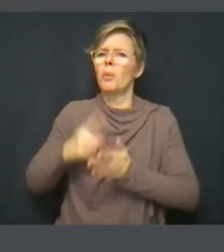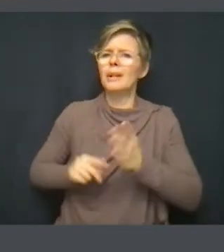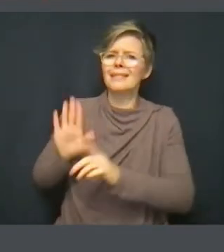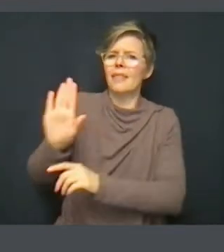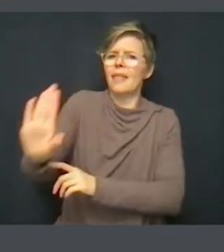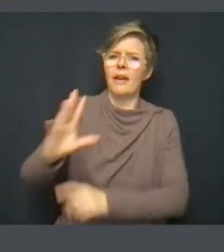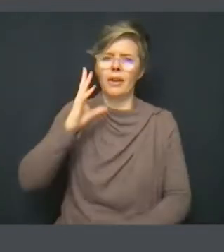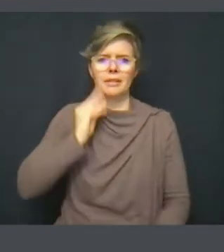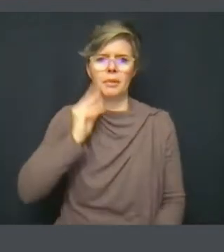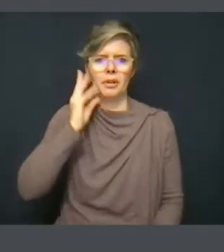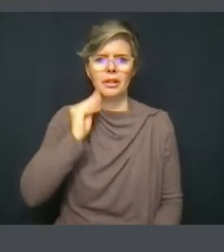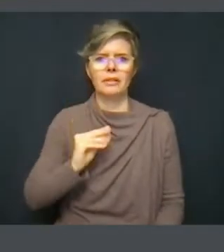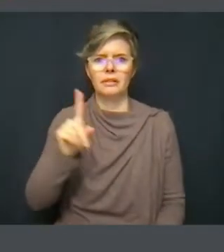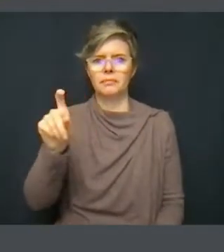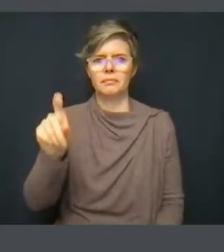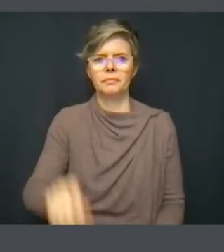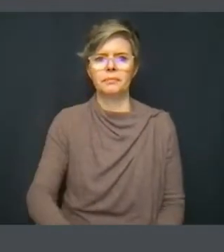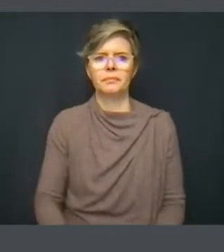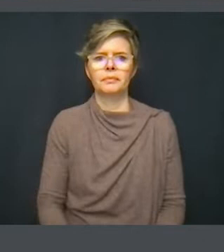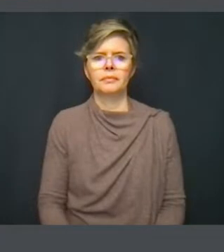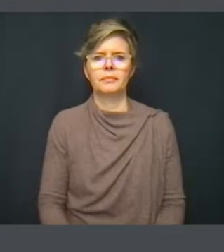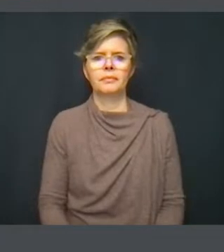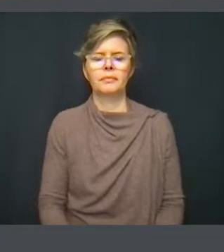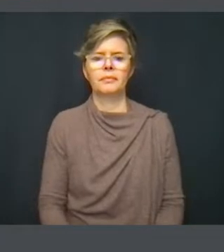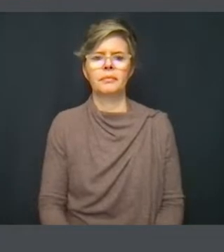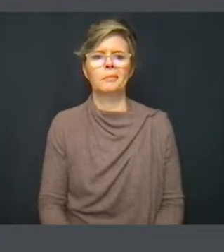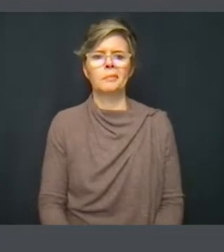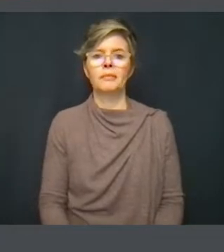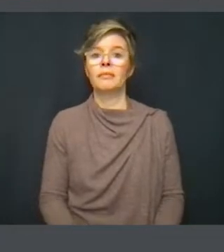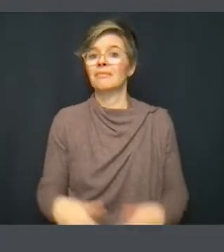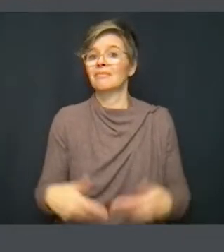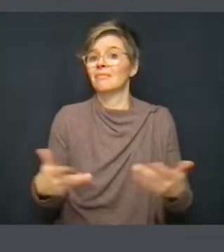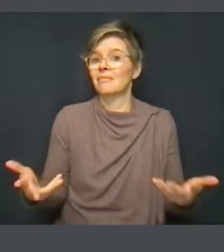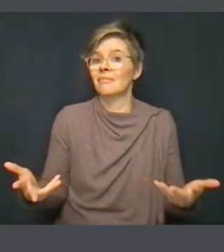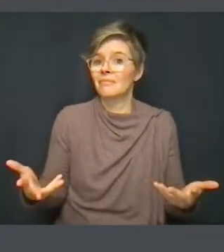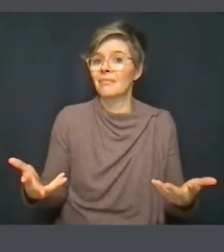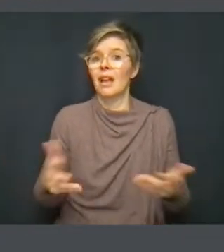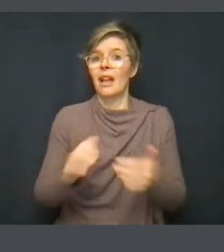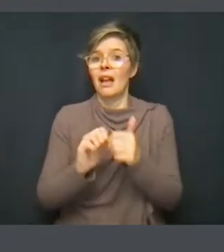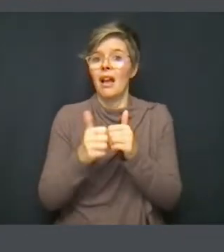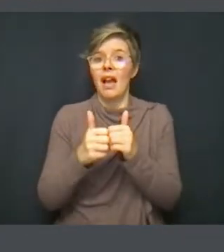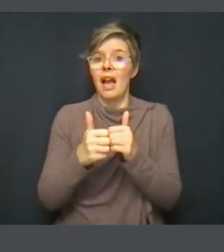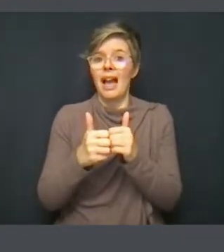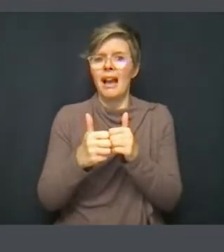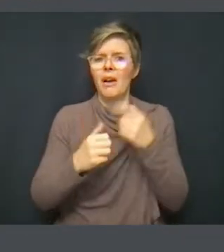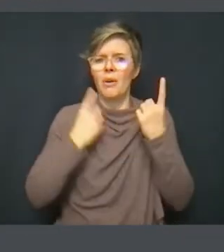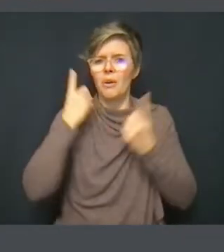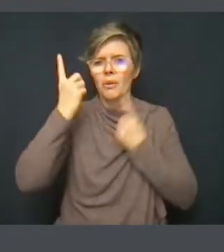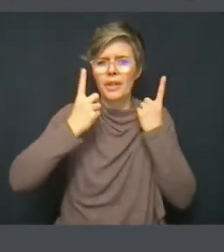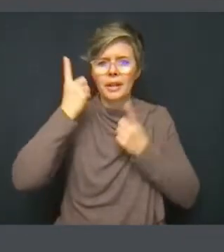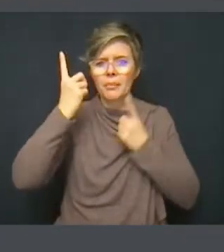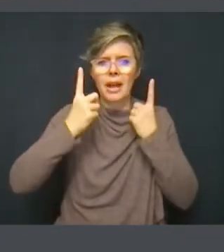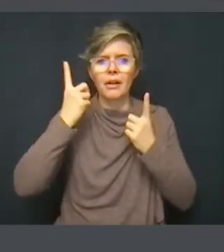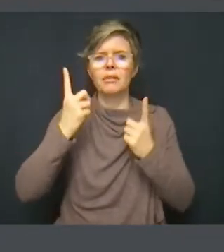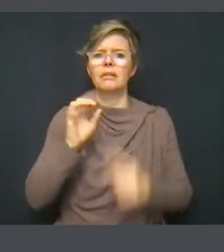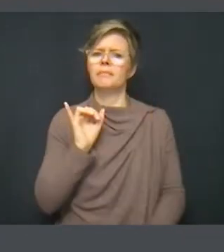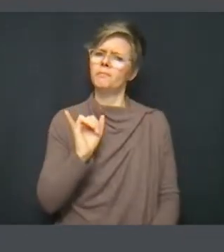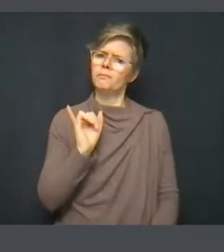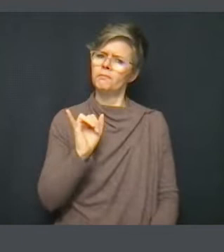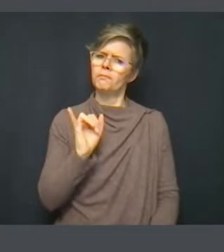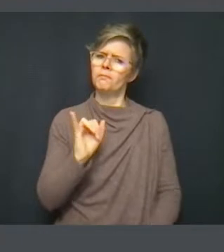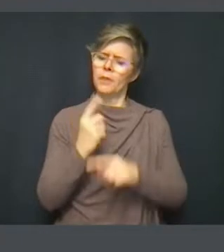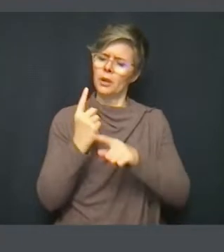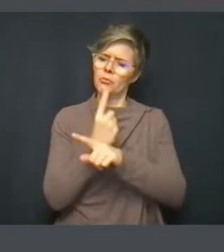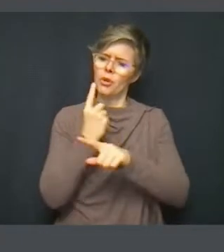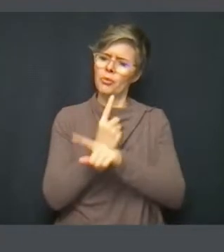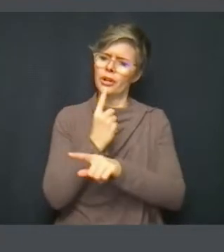Because of that, it's really important to know, what you want to have some idea, right? Some of this you can ask questions